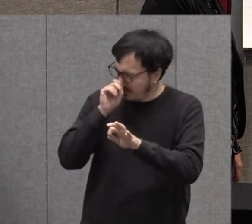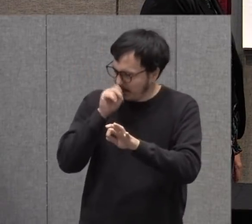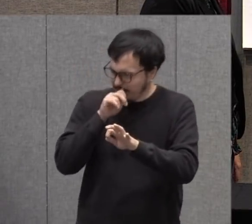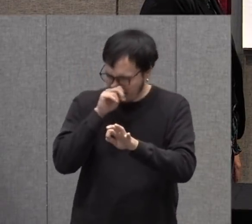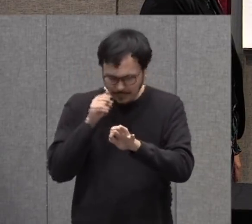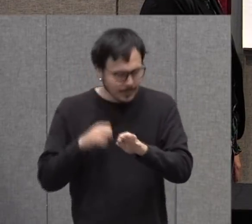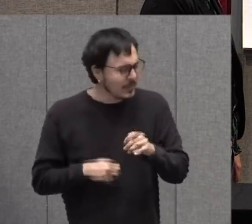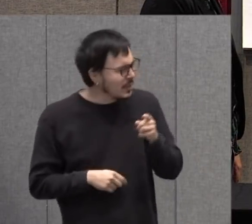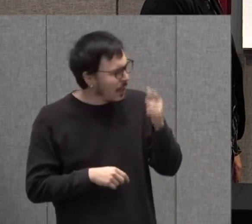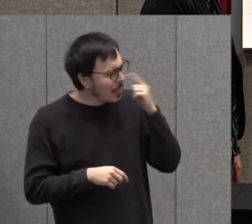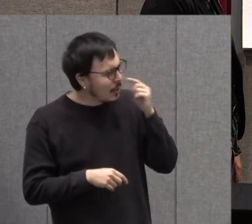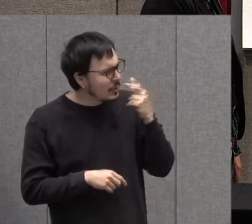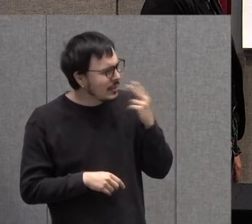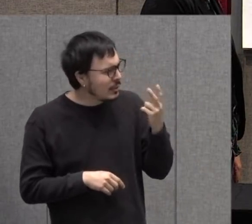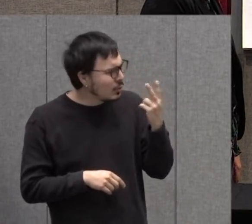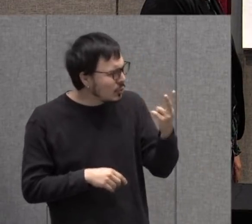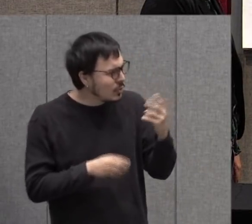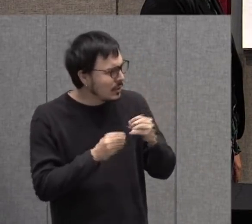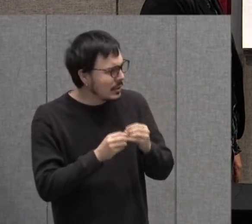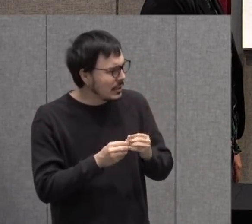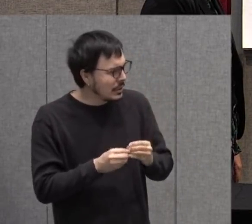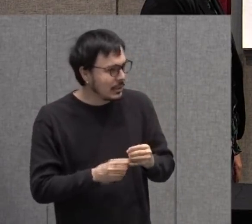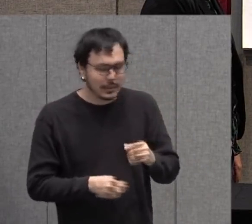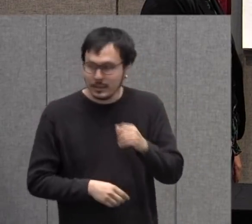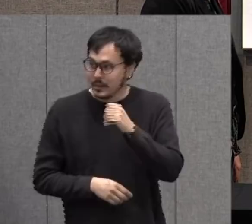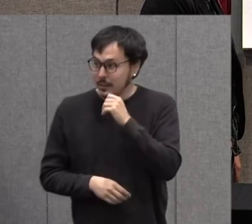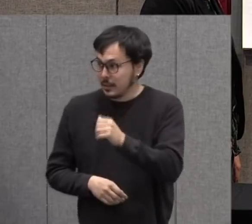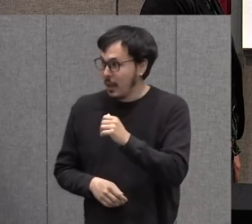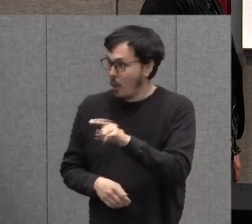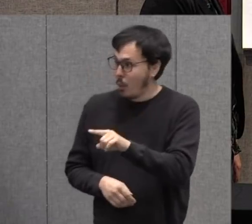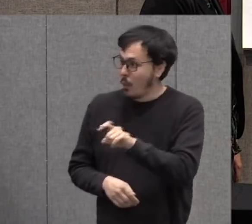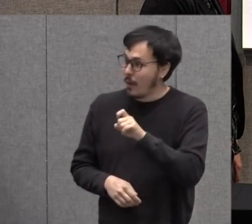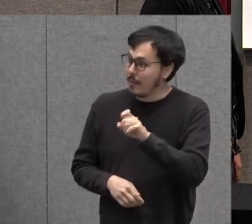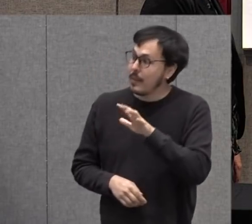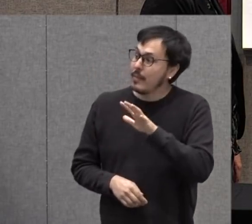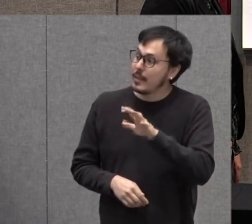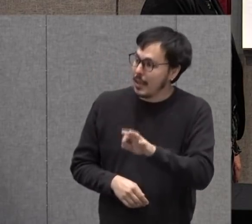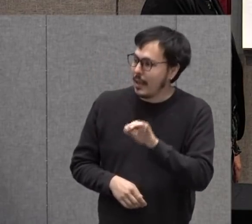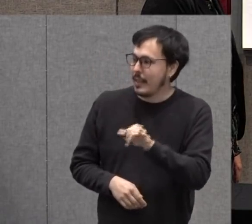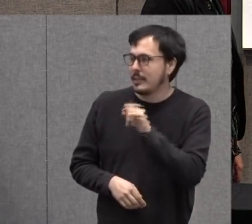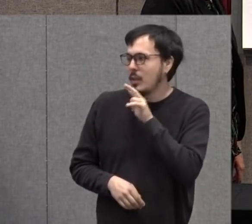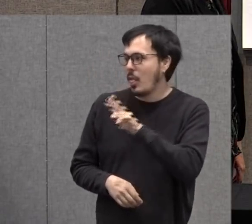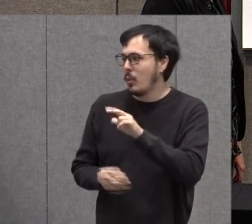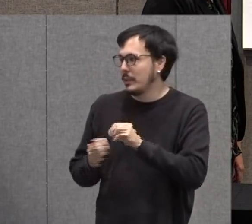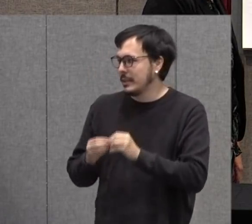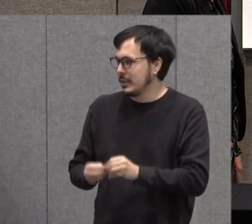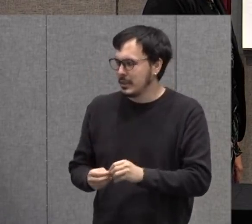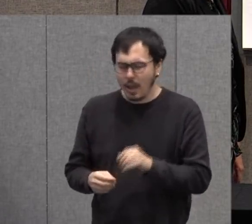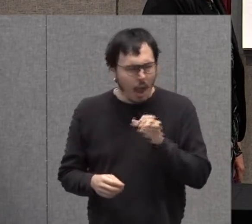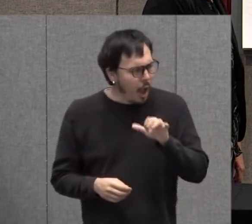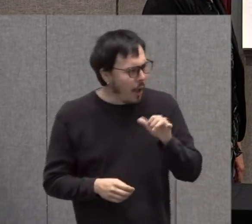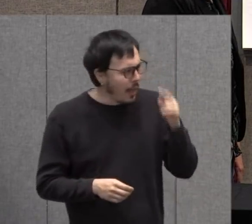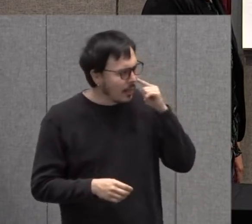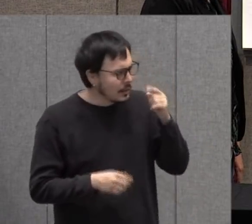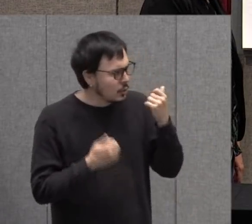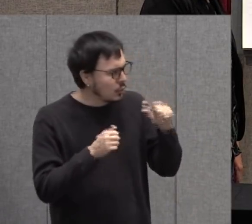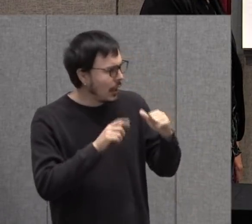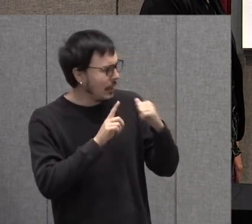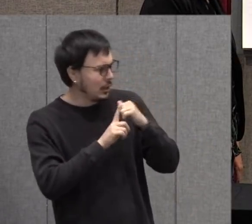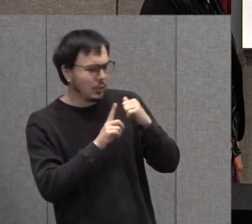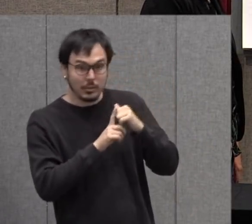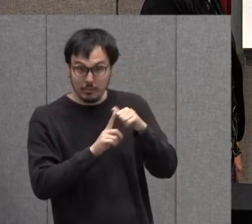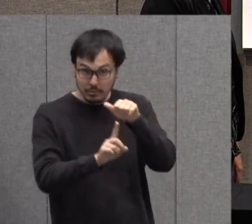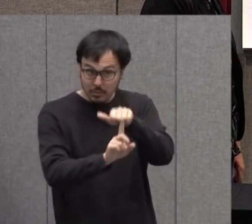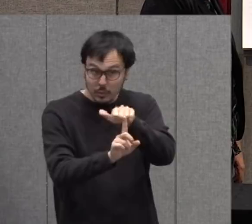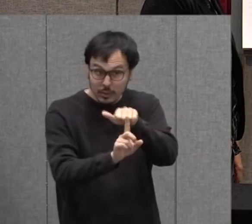2. Just 2? Not 159. That's a 3-digit number. Oh, I thought she was trying to trick me. Did she trick